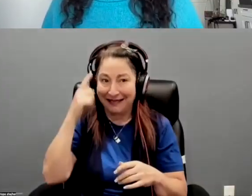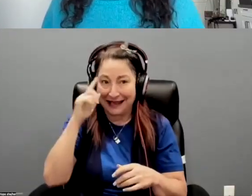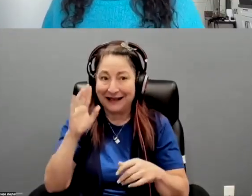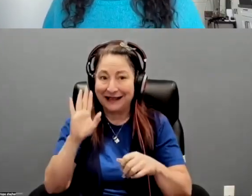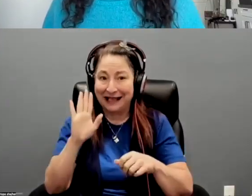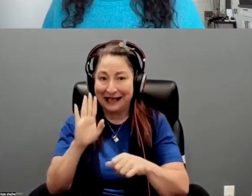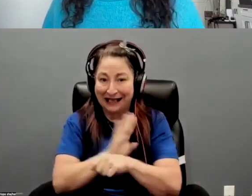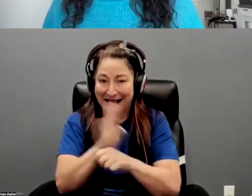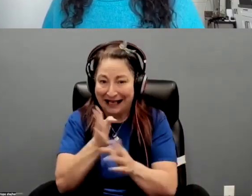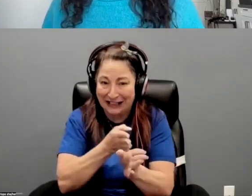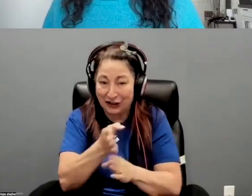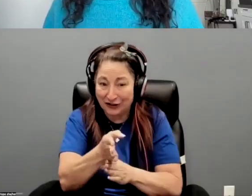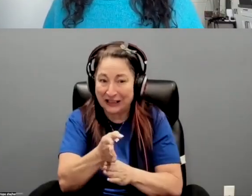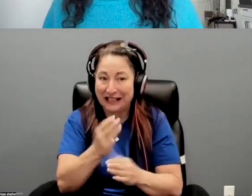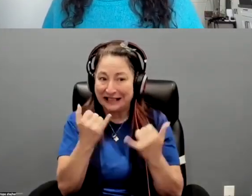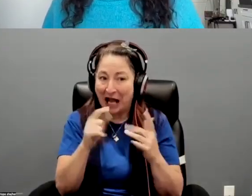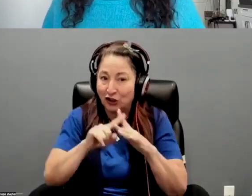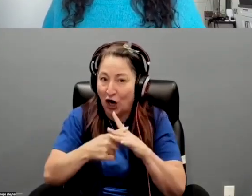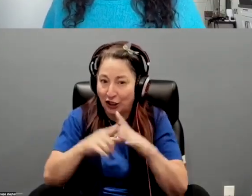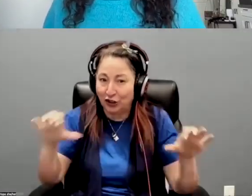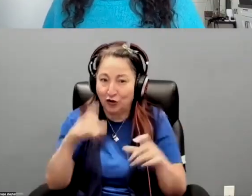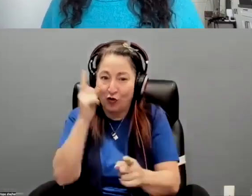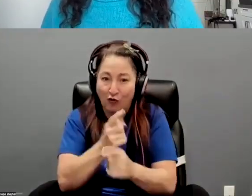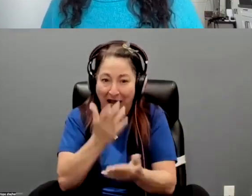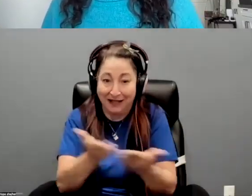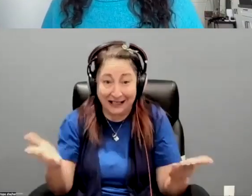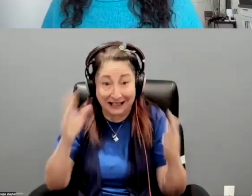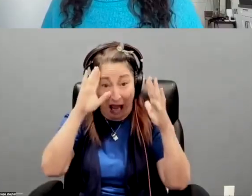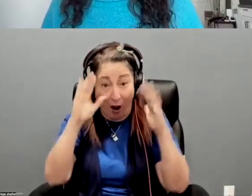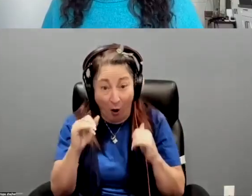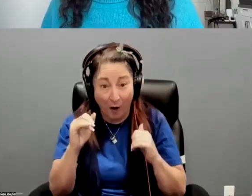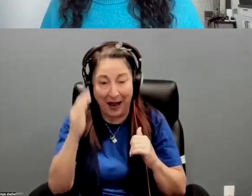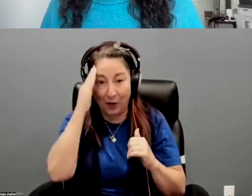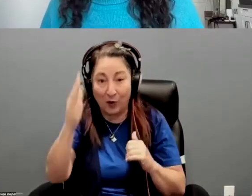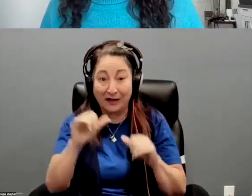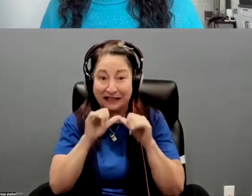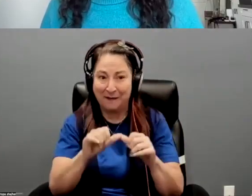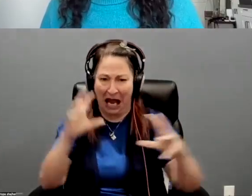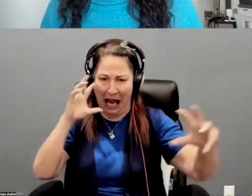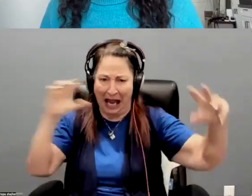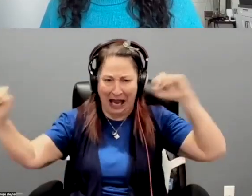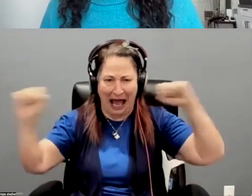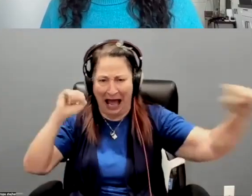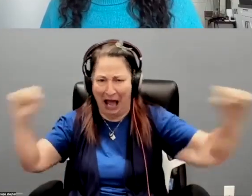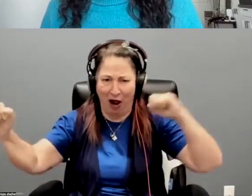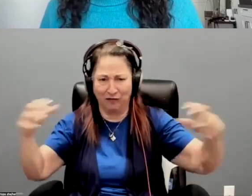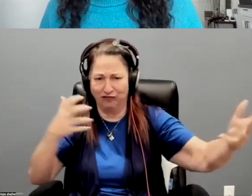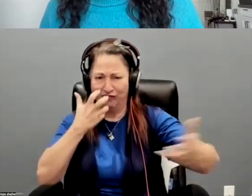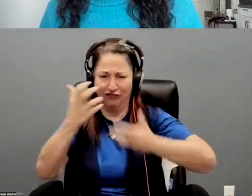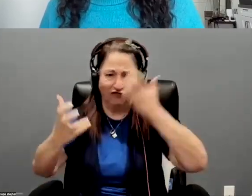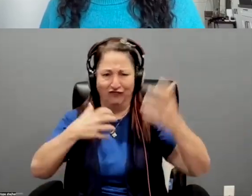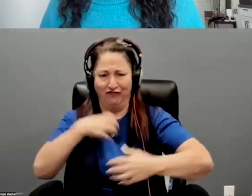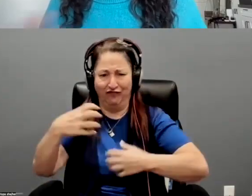is going in the right way. And I hope and will continue to be loud when I can to hopefully